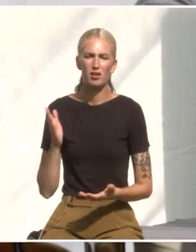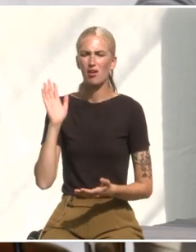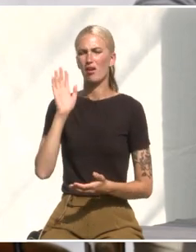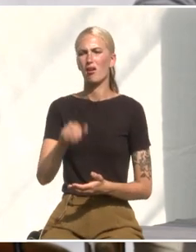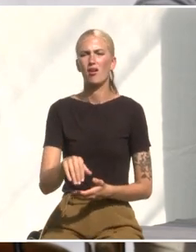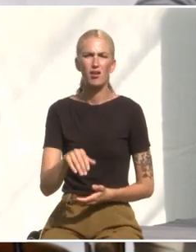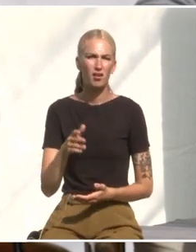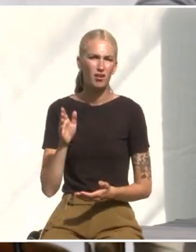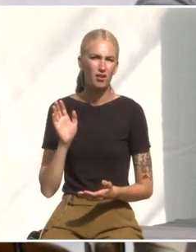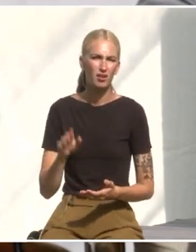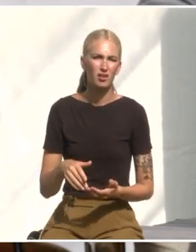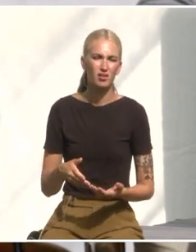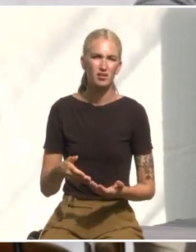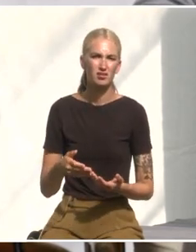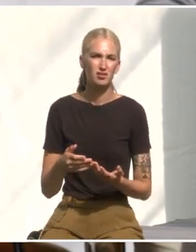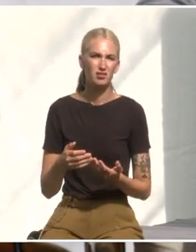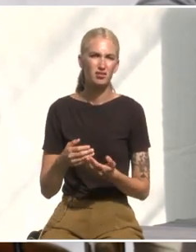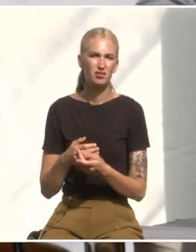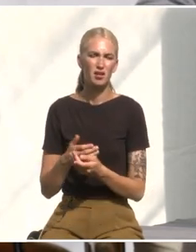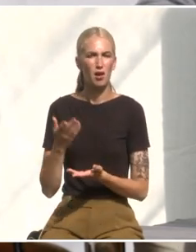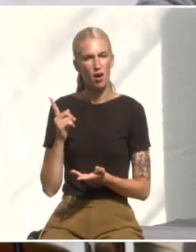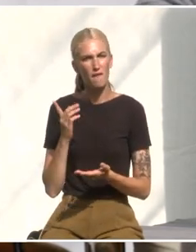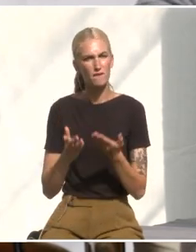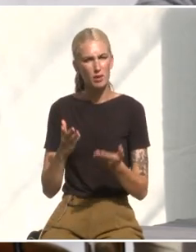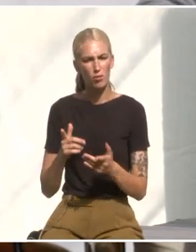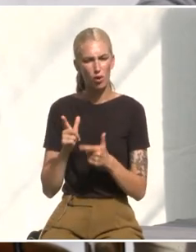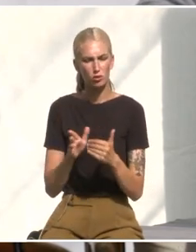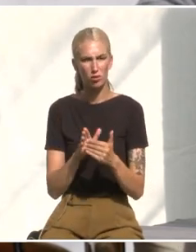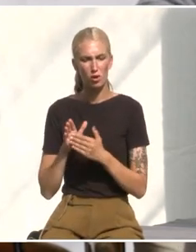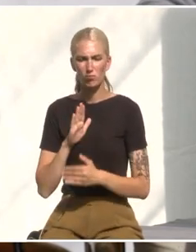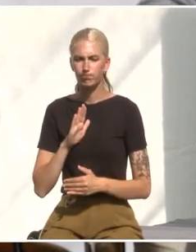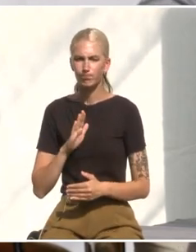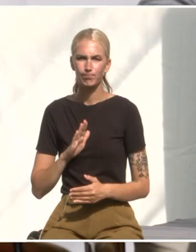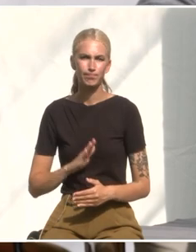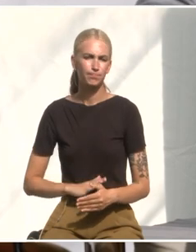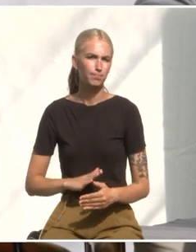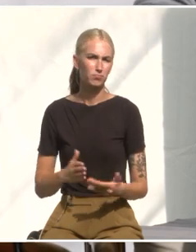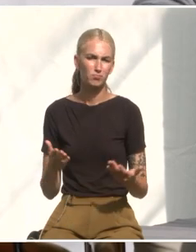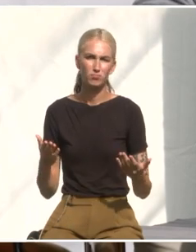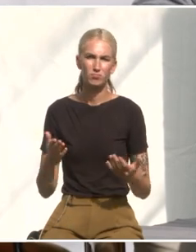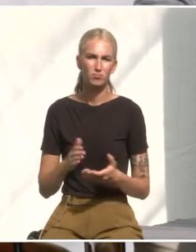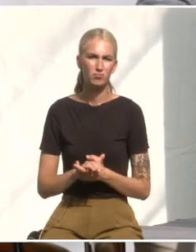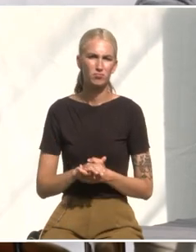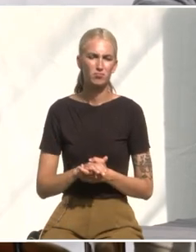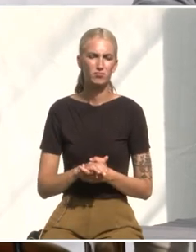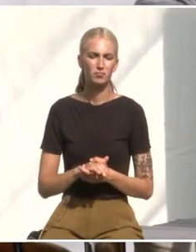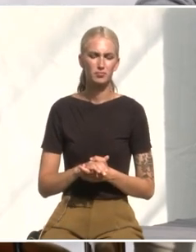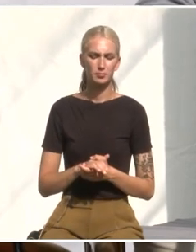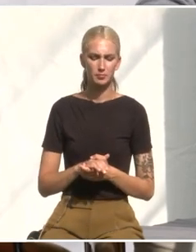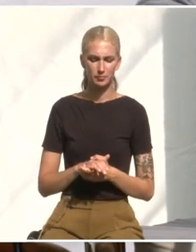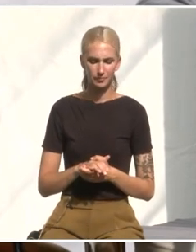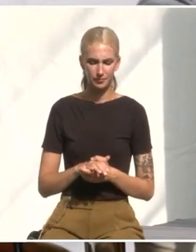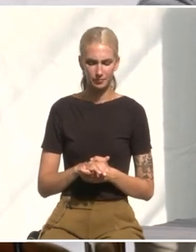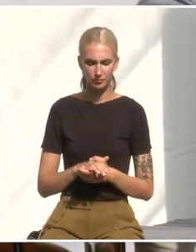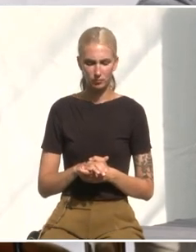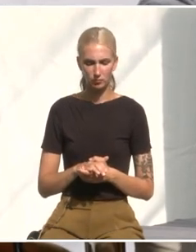deal, they take it to their heart, even though it may be something that is devastating them and their lives. So if we can go